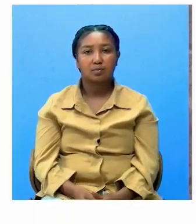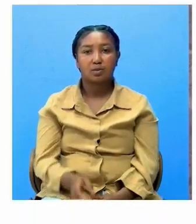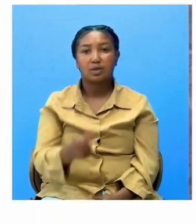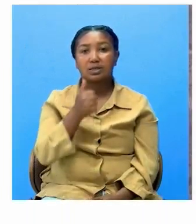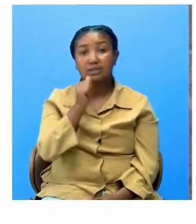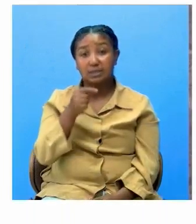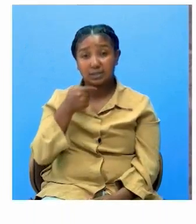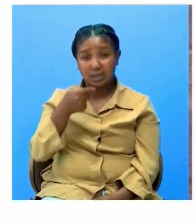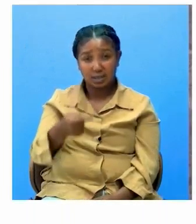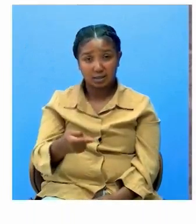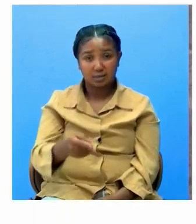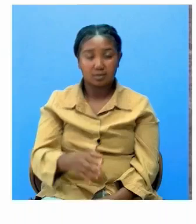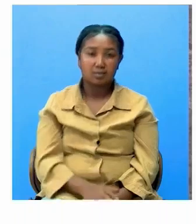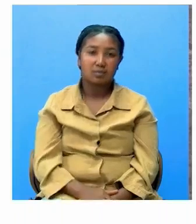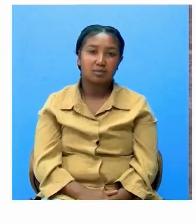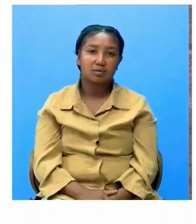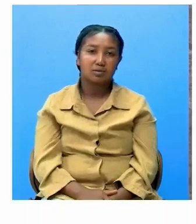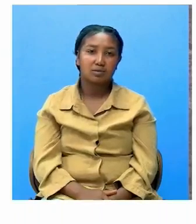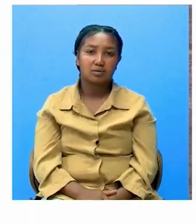she said,